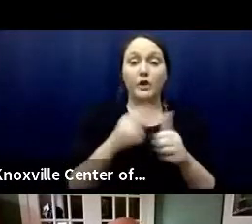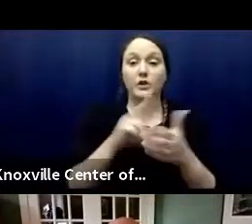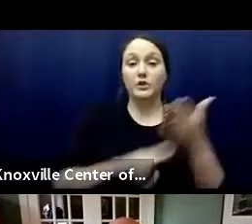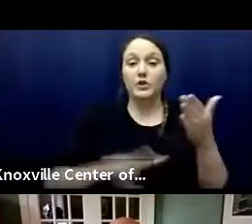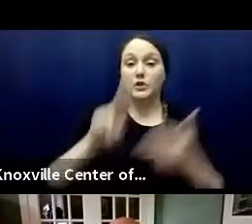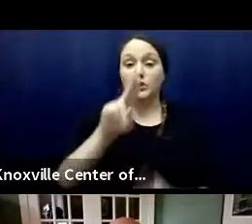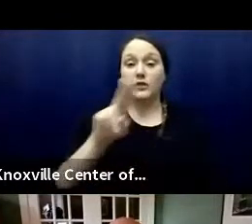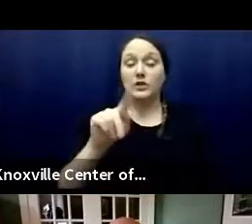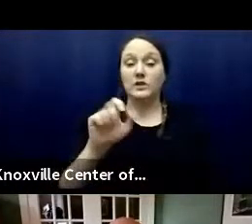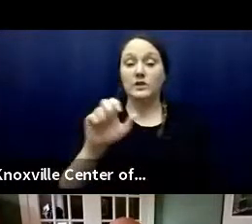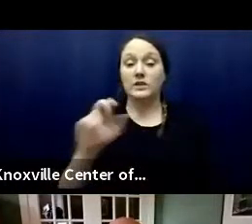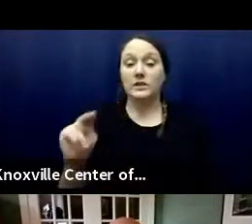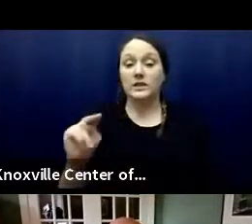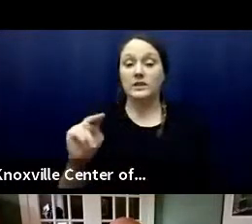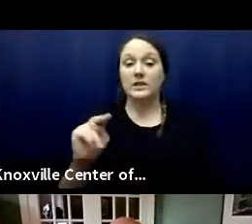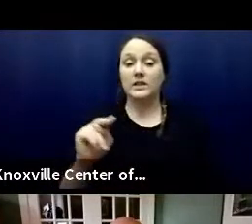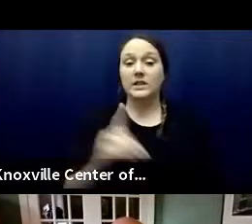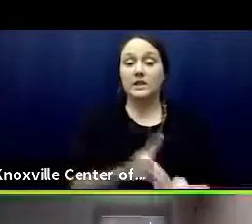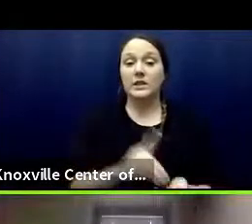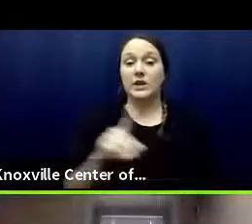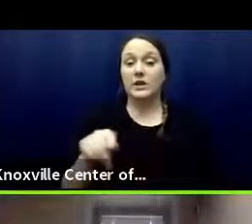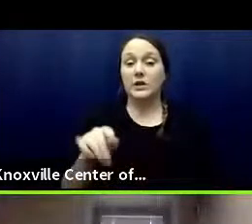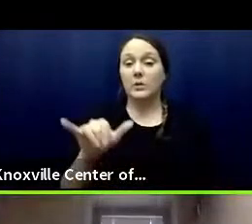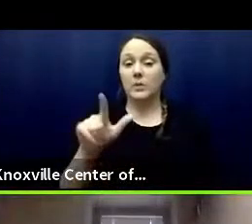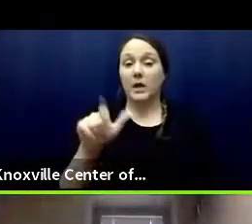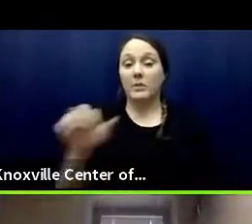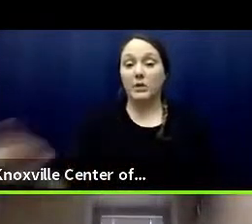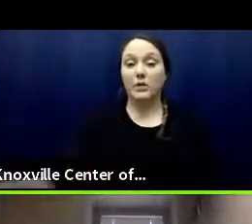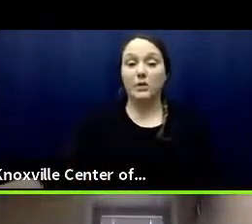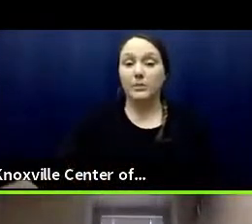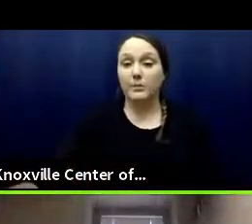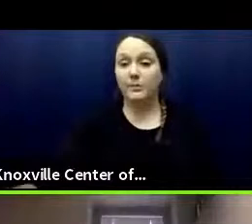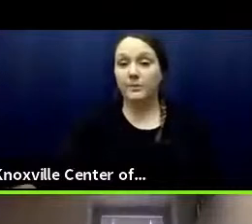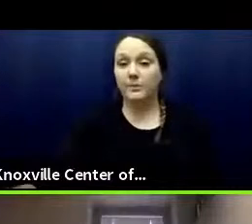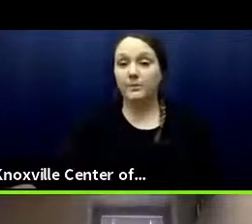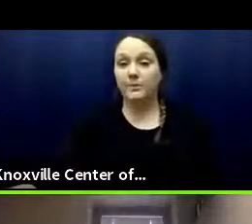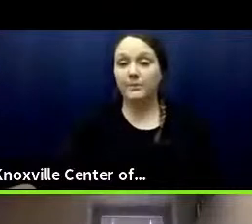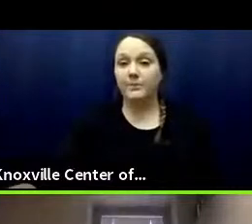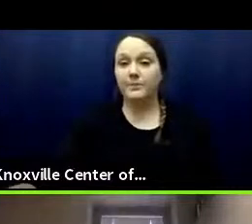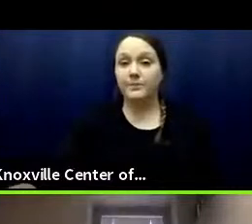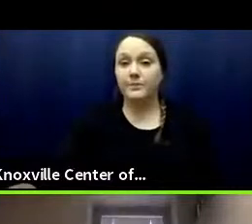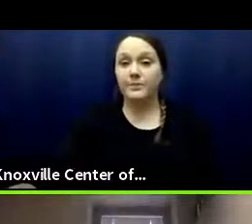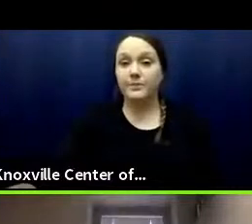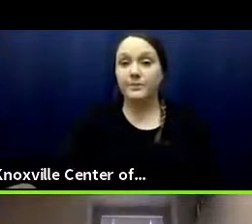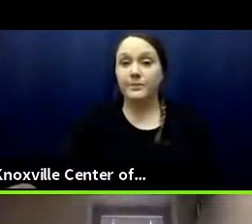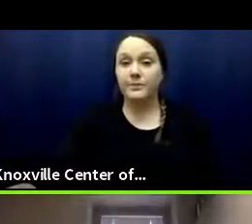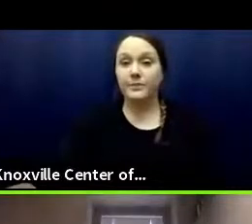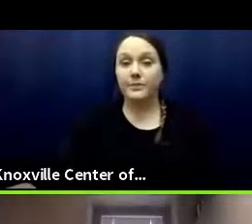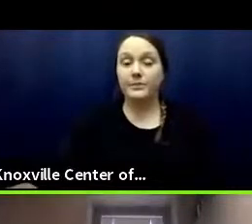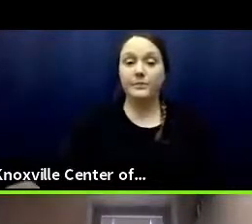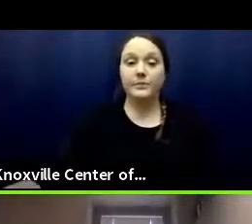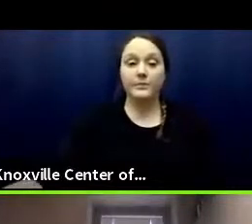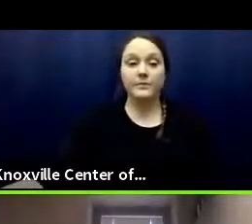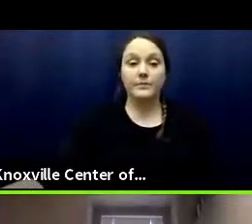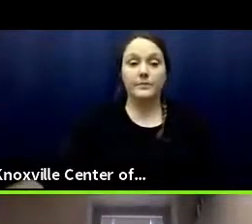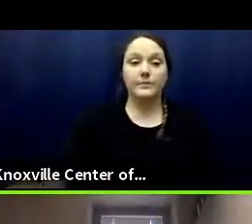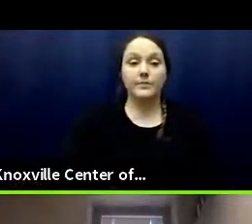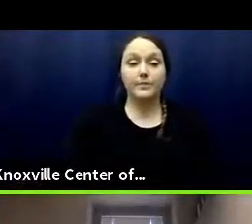And Dr. Plowman, we'd like to have you address this if you would. And thank you.